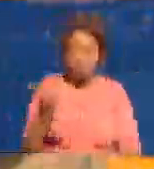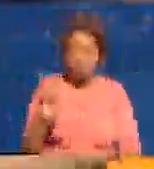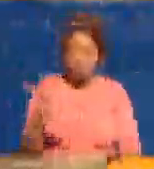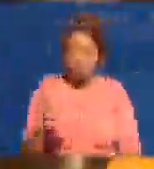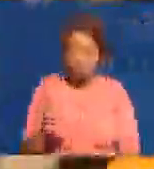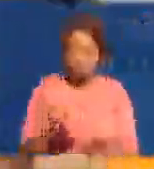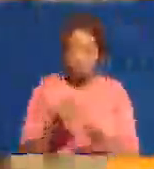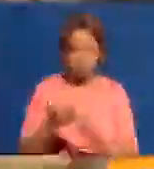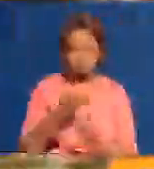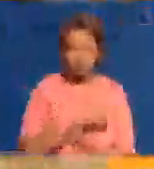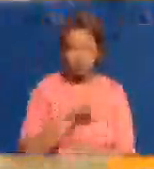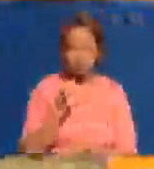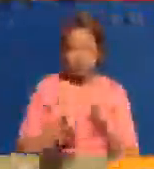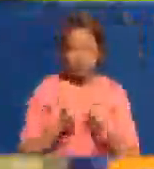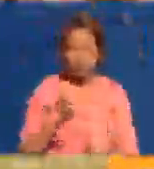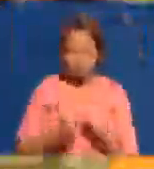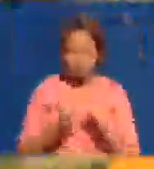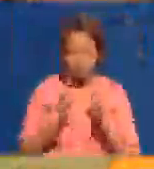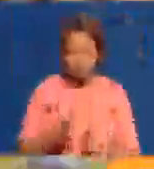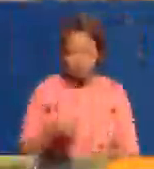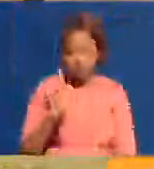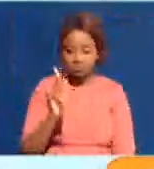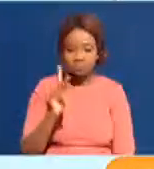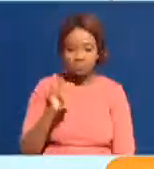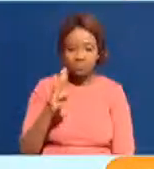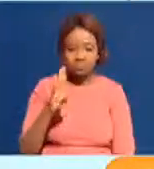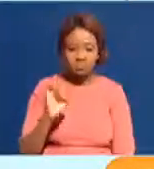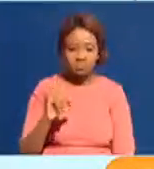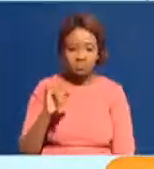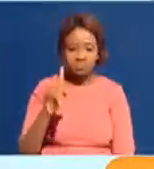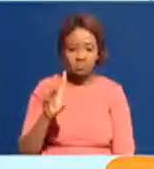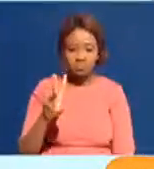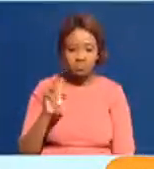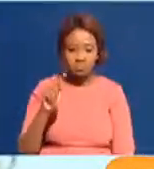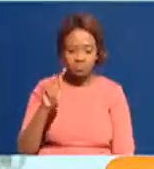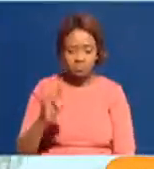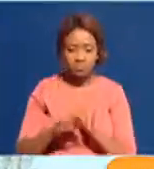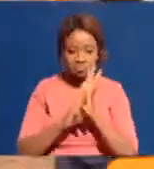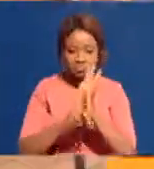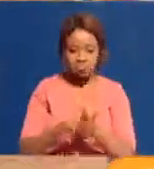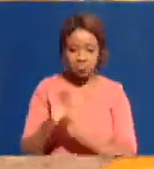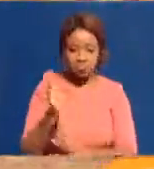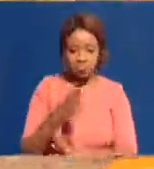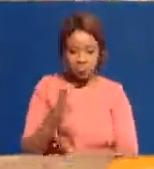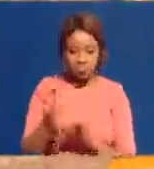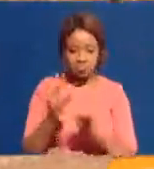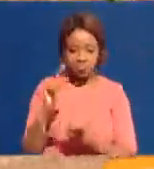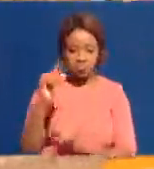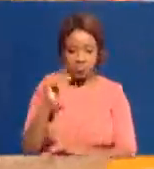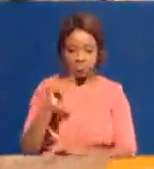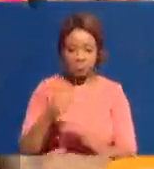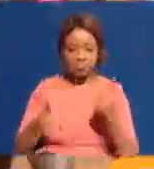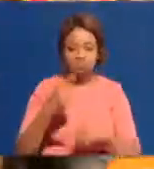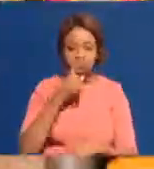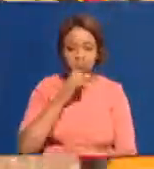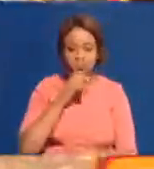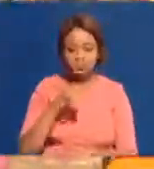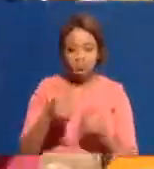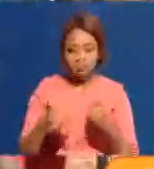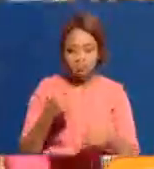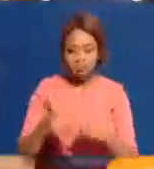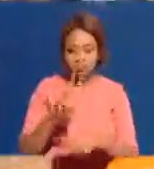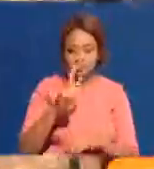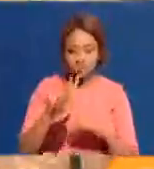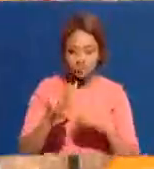Former world half marathon record holder Kibiwot Kandia, representing Embakasi Garissa, won the men's race in a time of